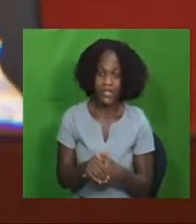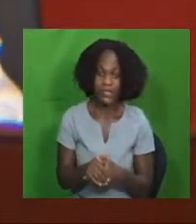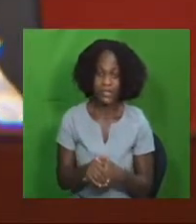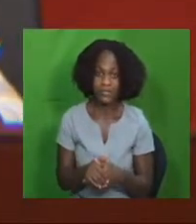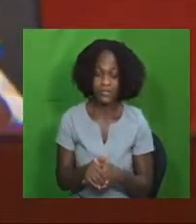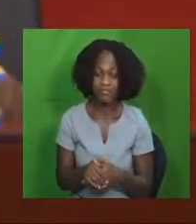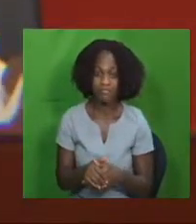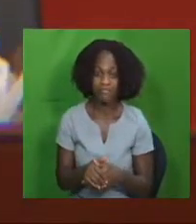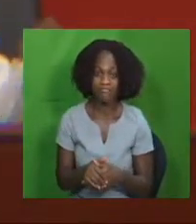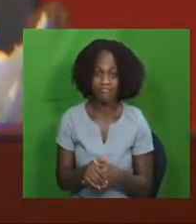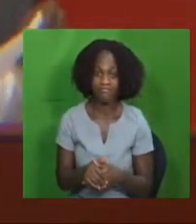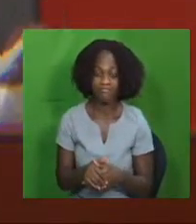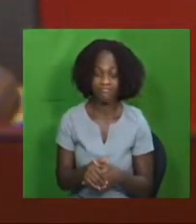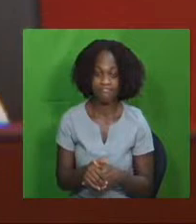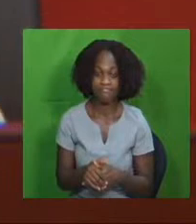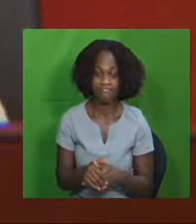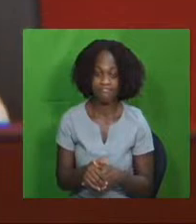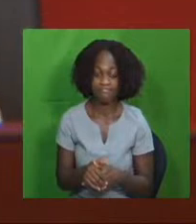And